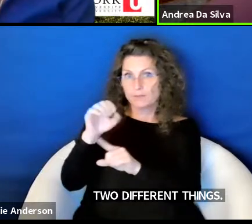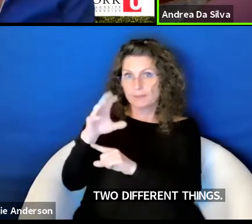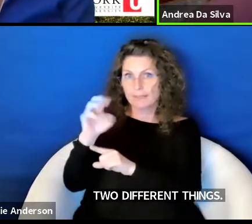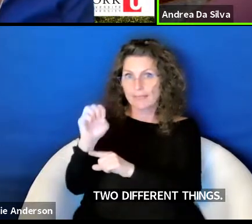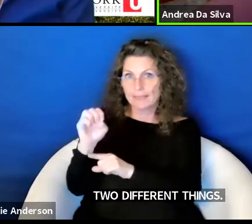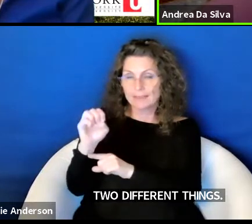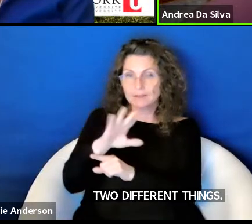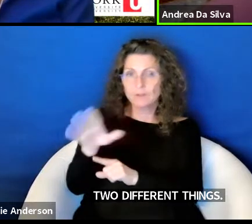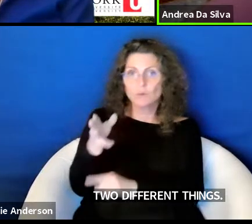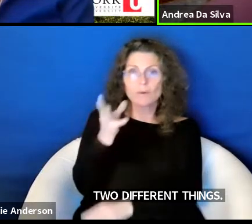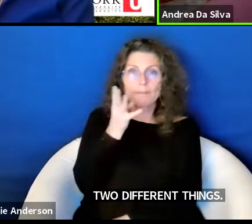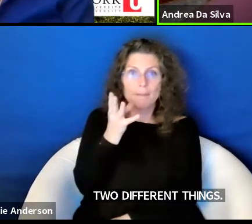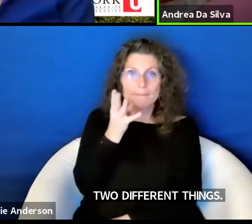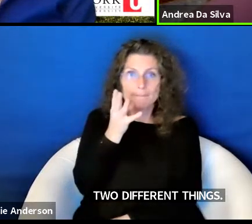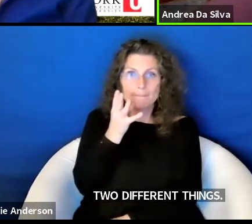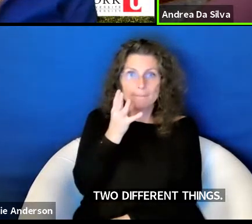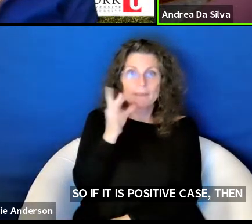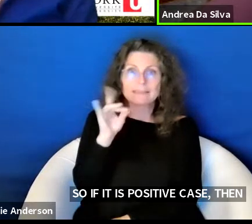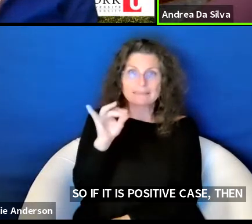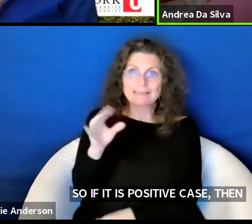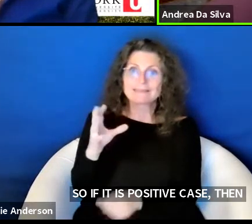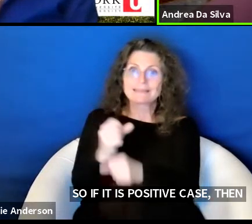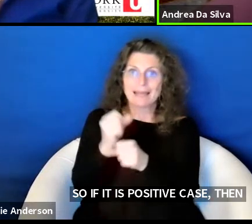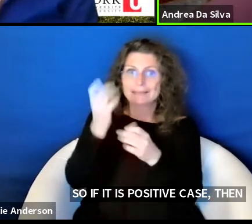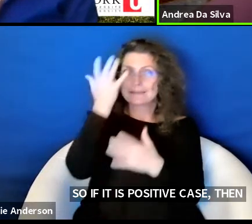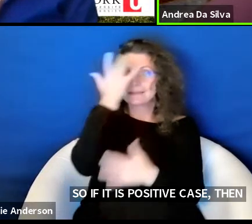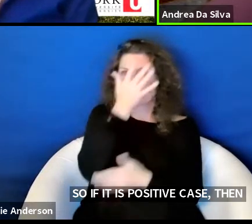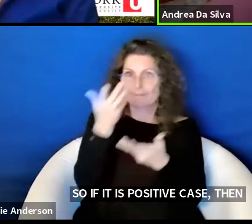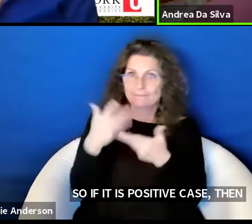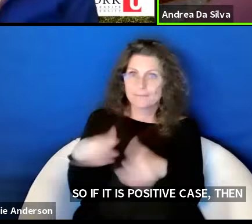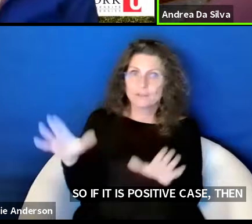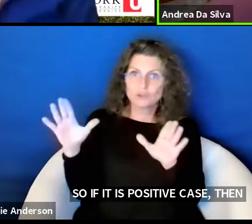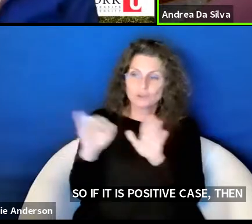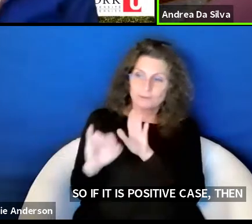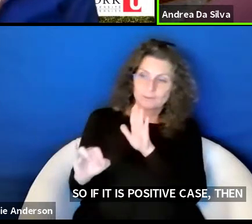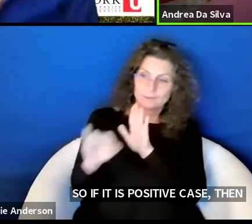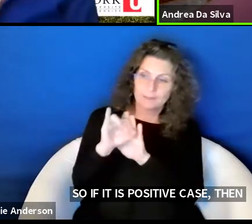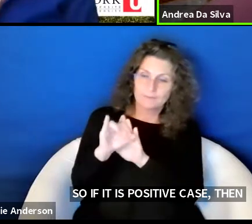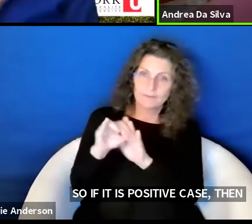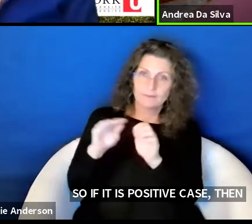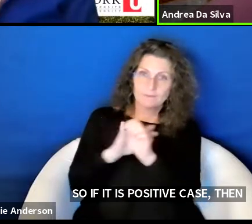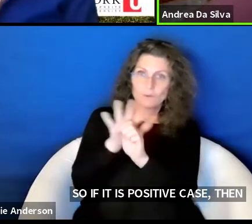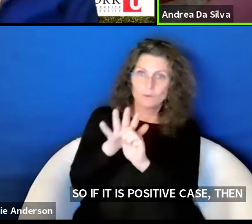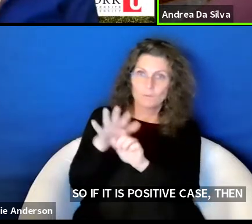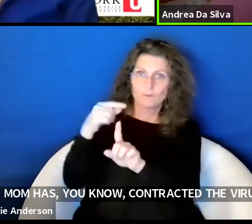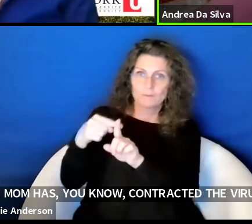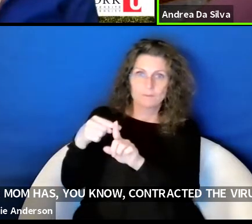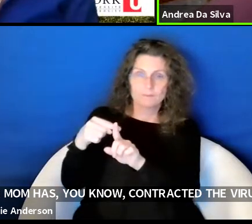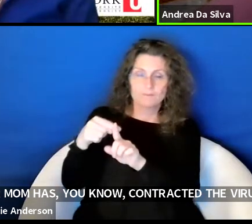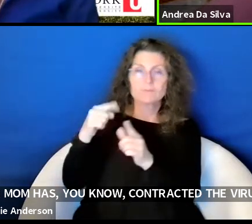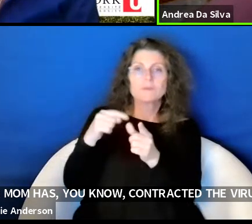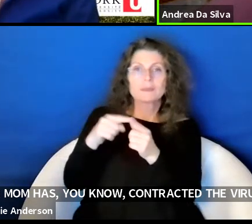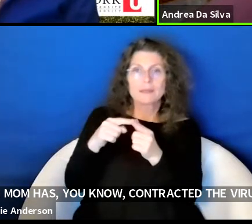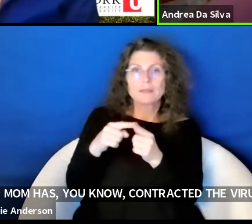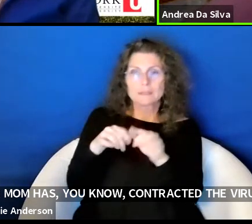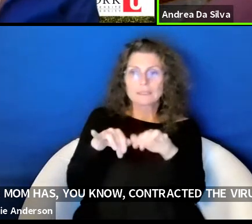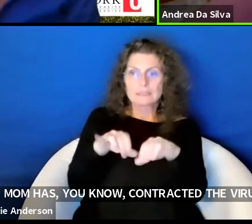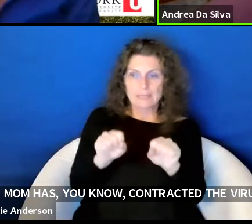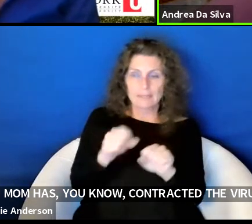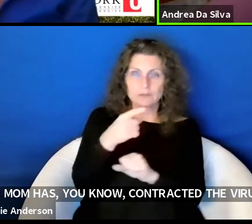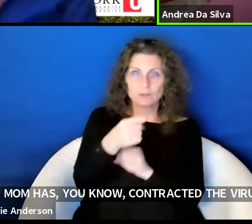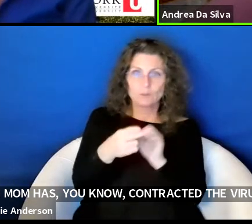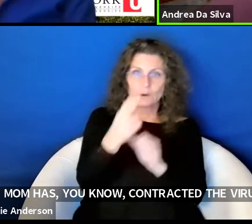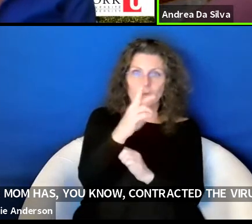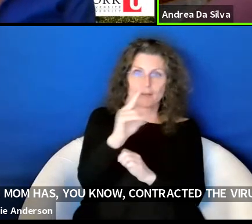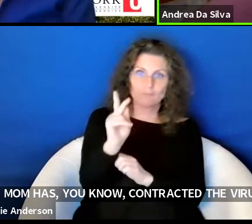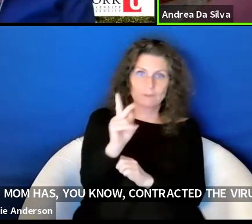has, contracted the virus and has been identified as positive case, then you definitely are a high risk contact